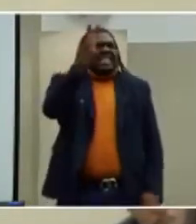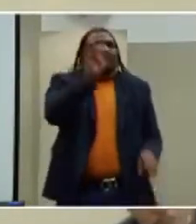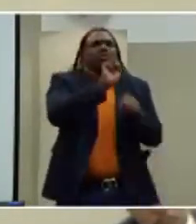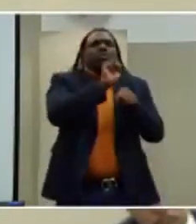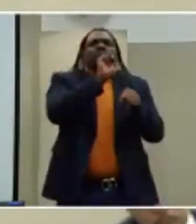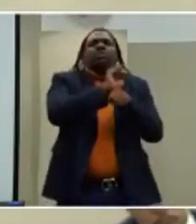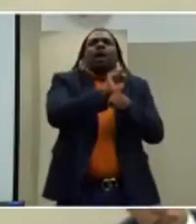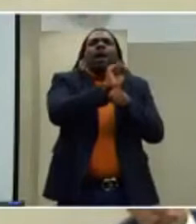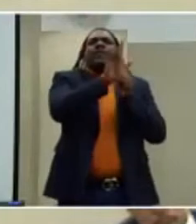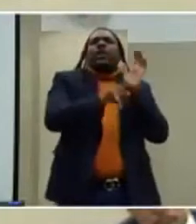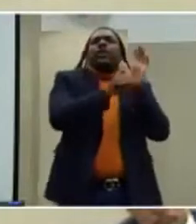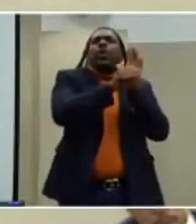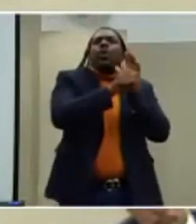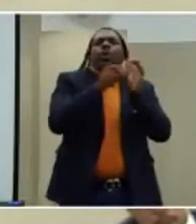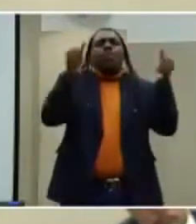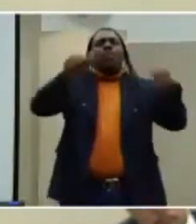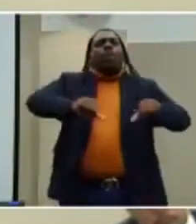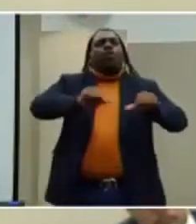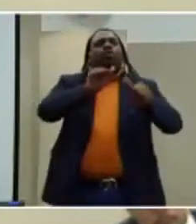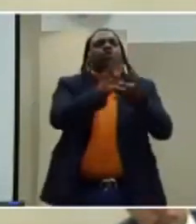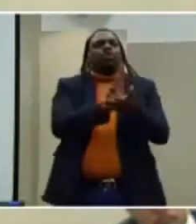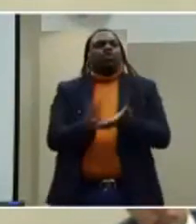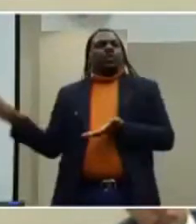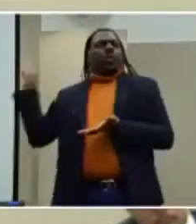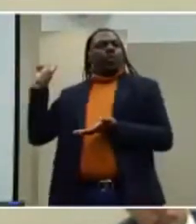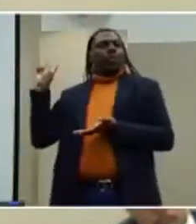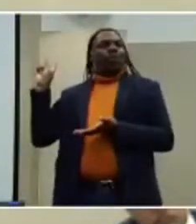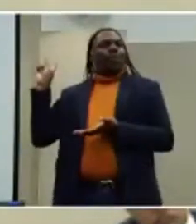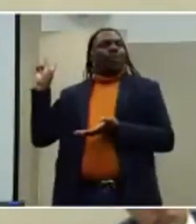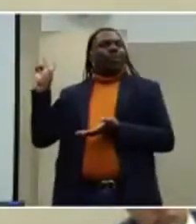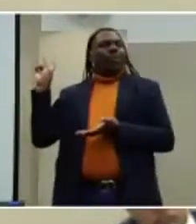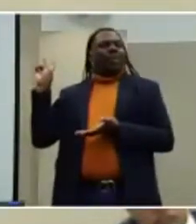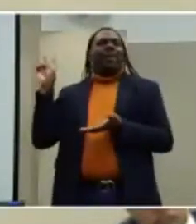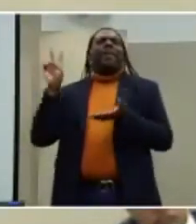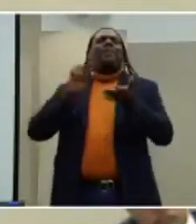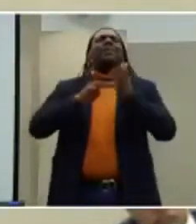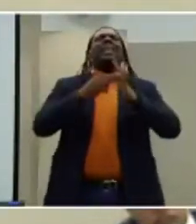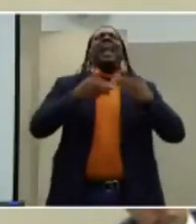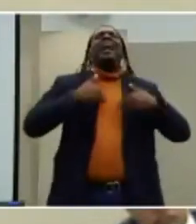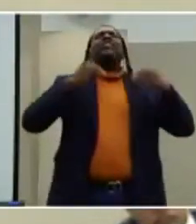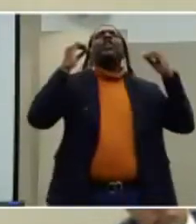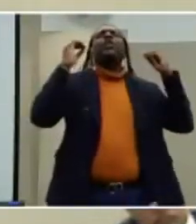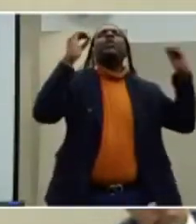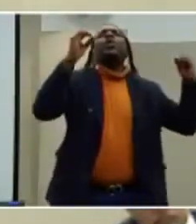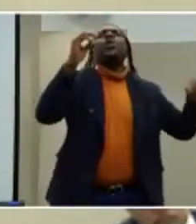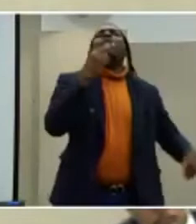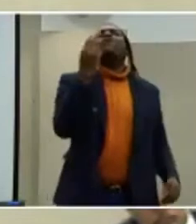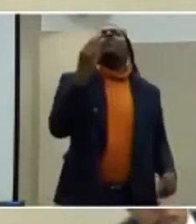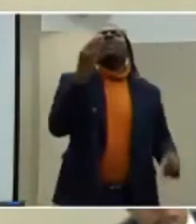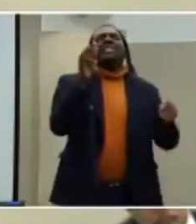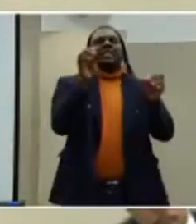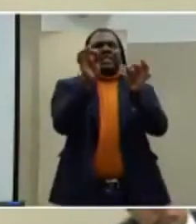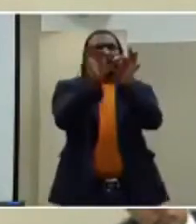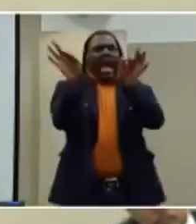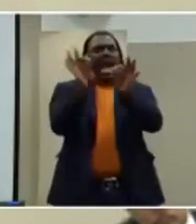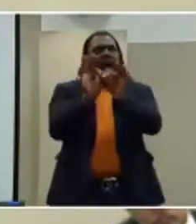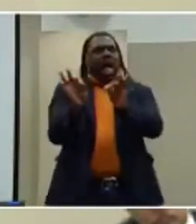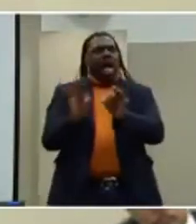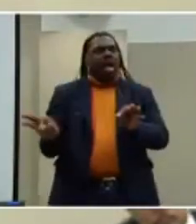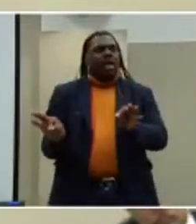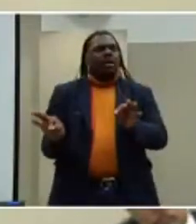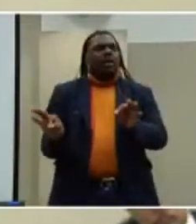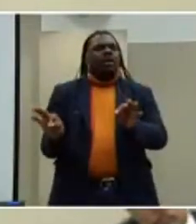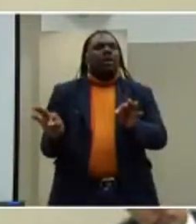videos posted 2 weeks ago, which contain no voiced text, full text,